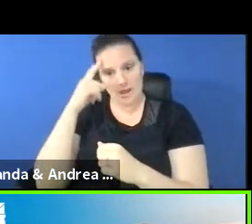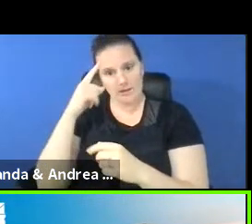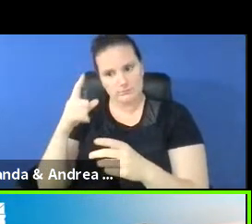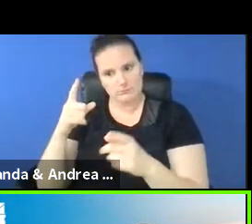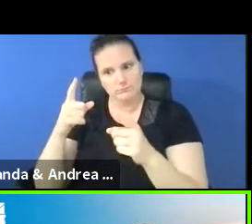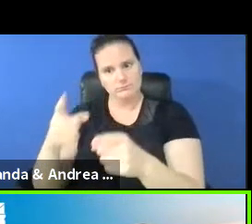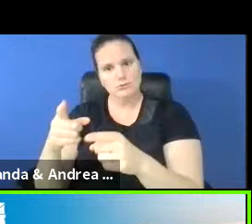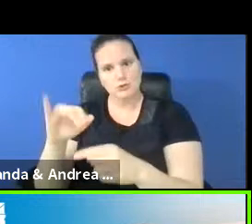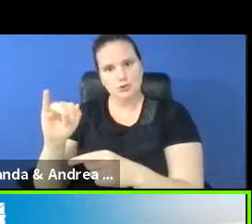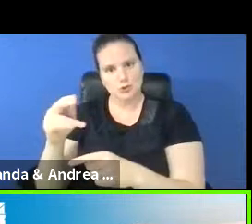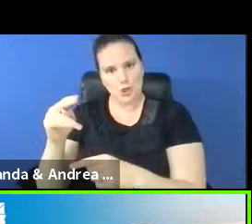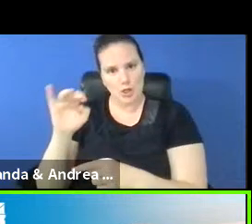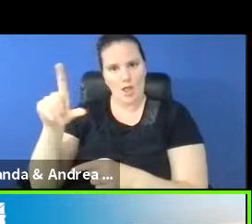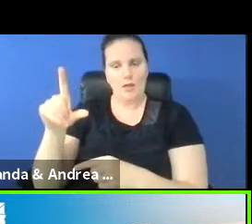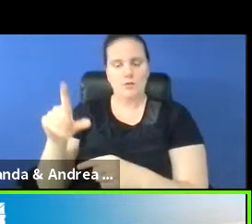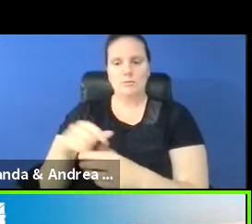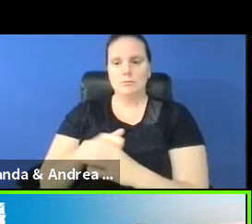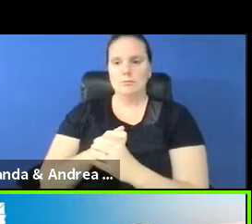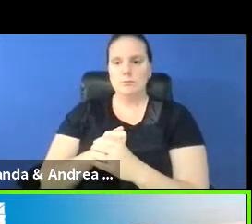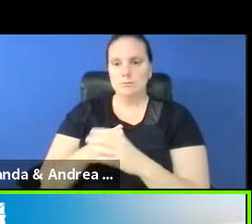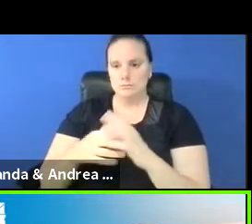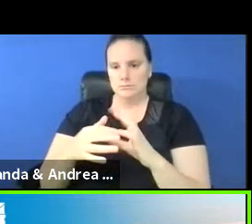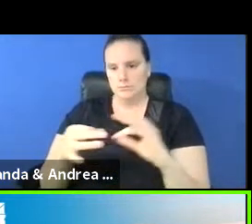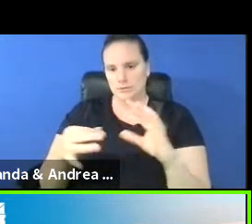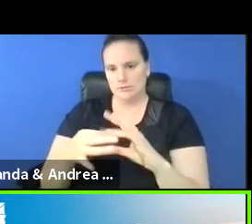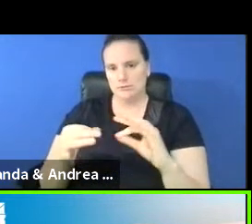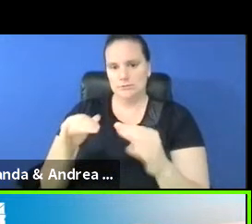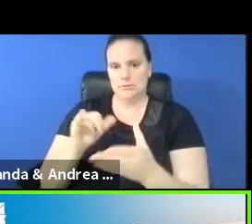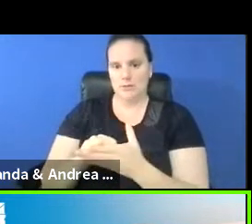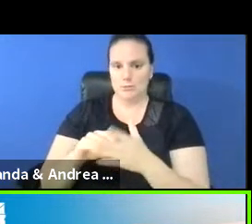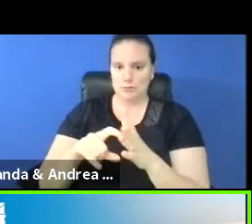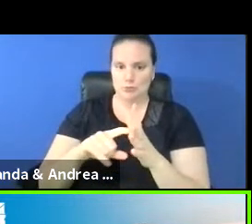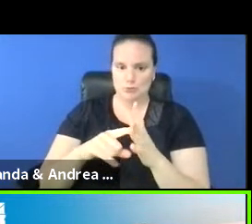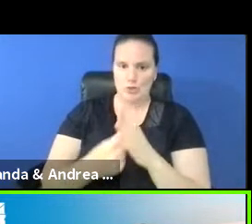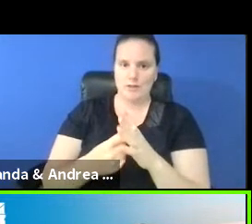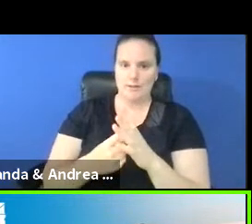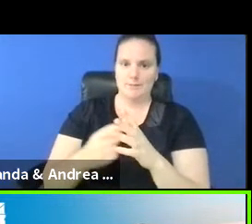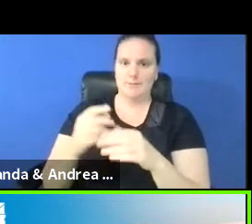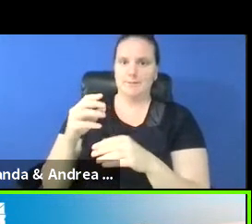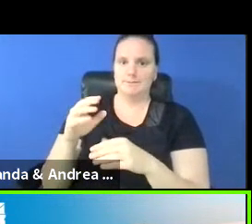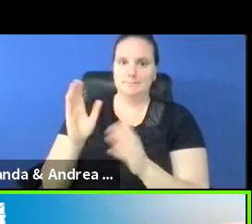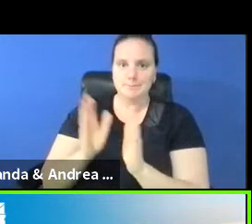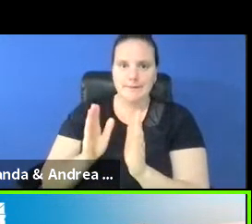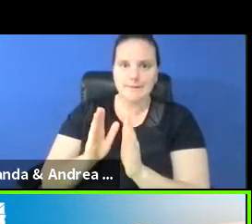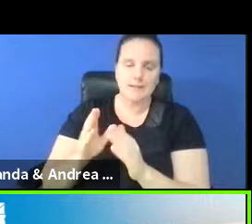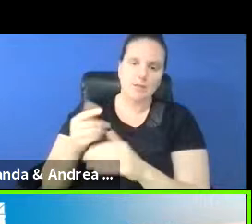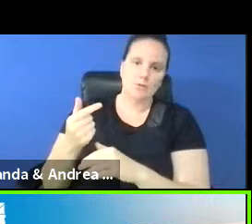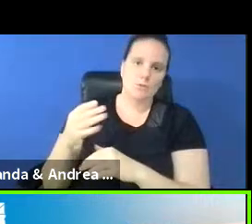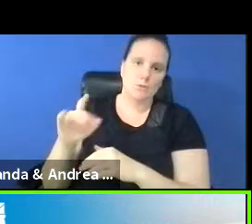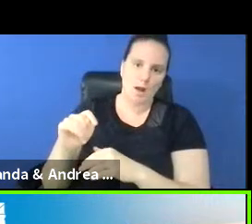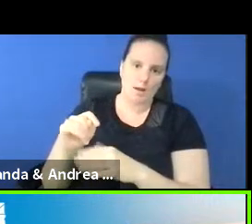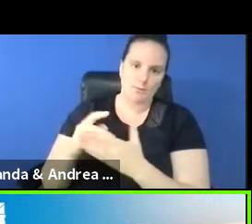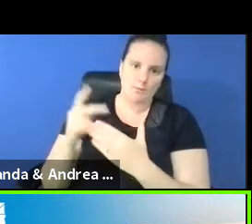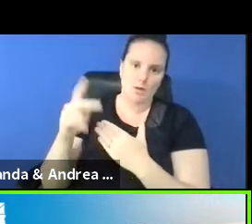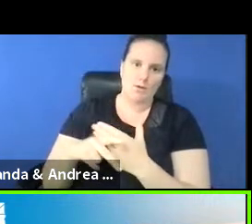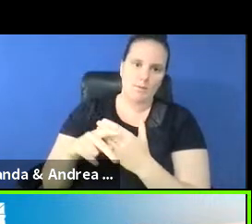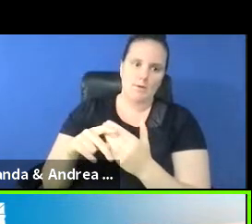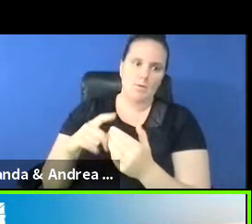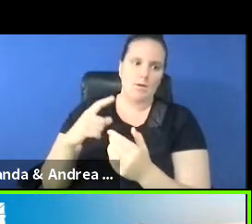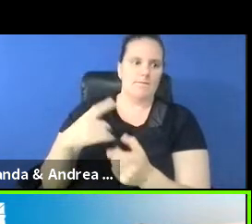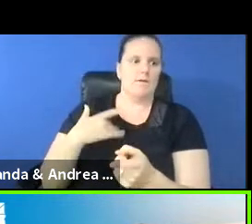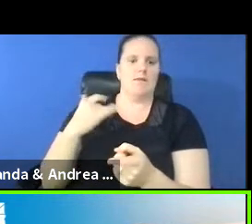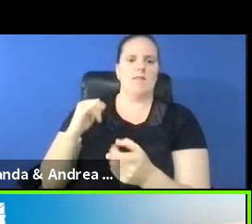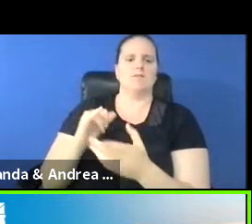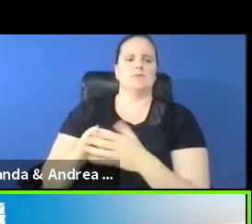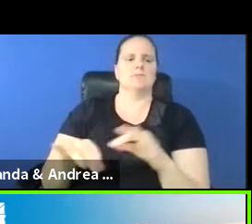Janelle, to also mention that we are launching a mini grant program, because we do think that it is so